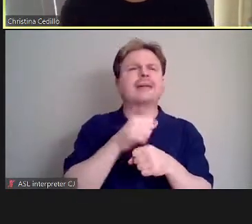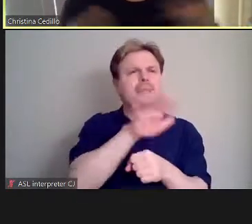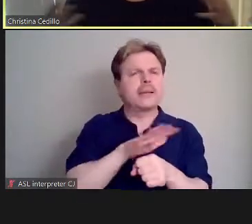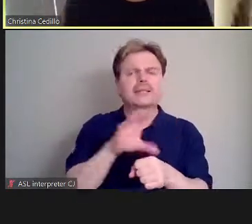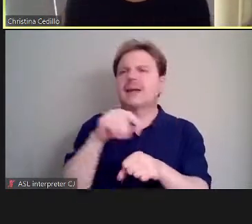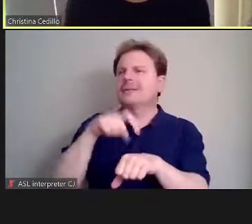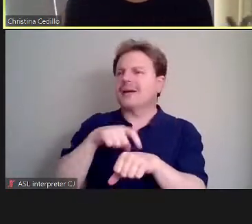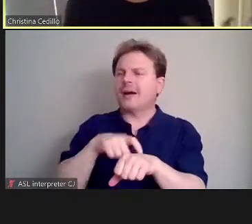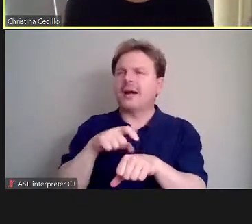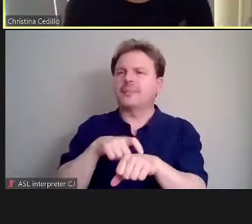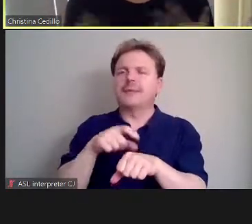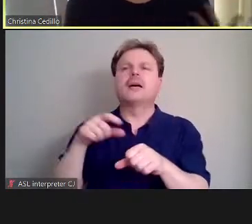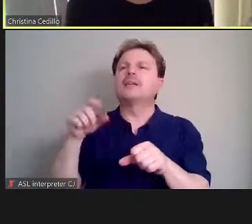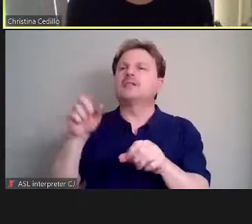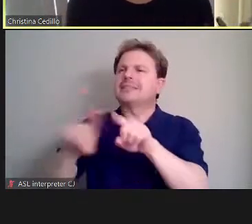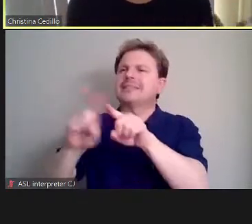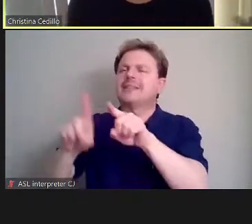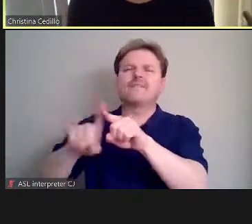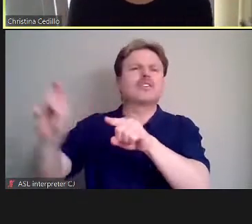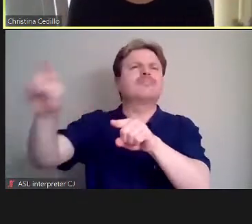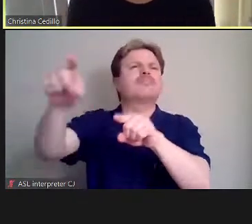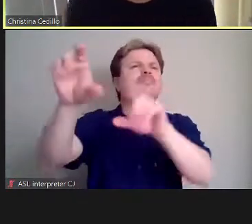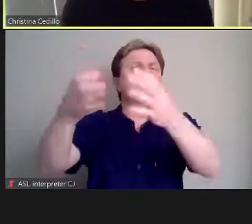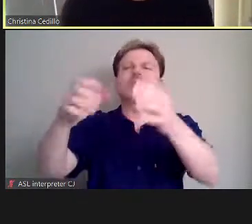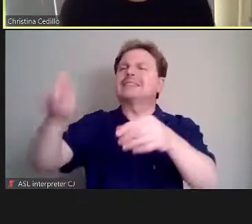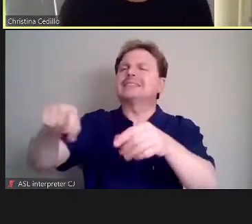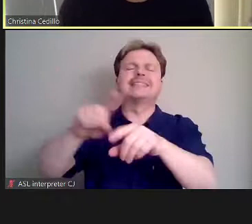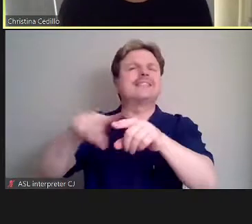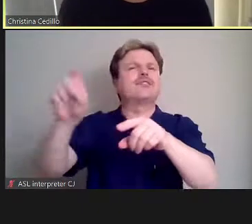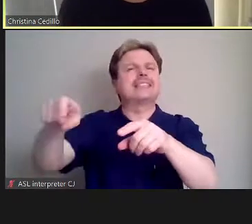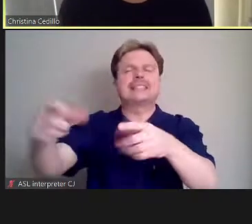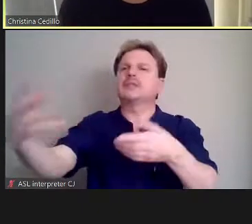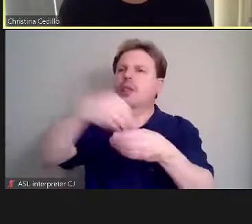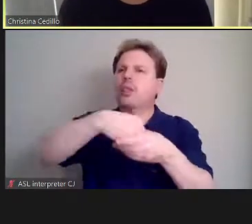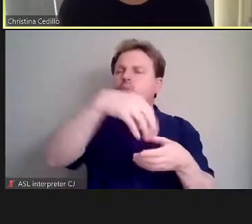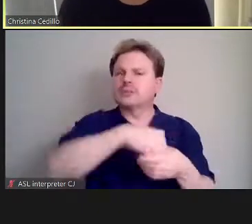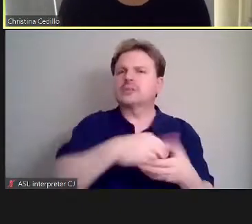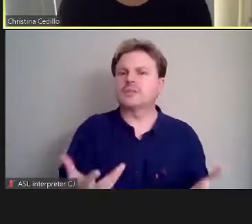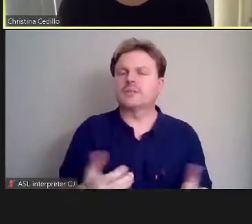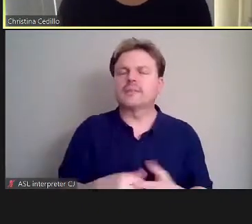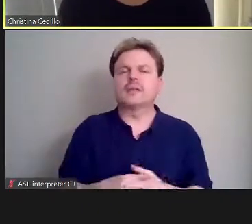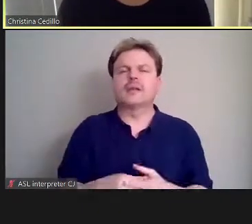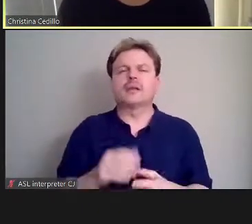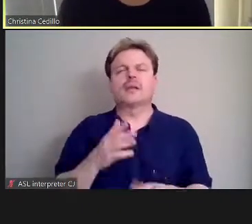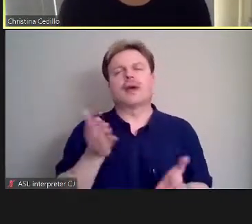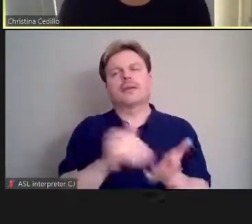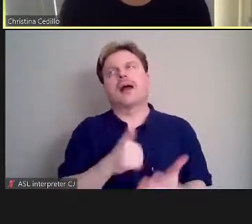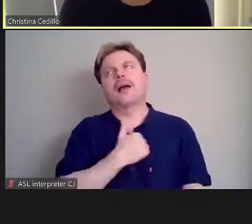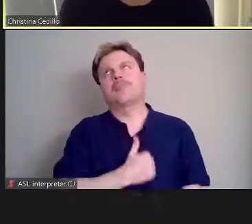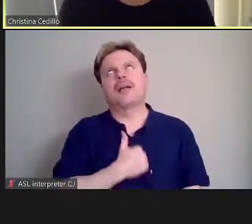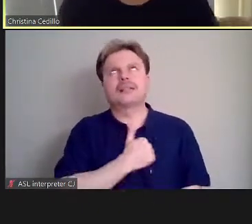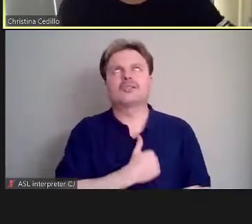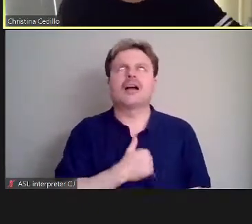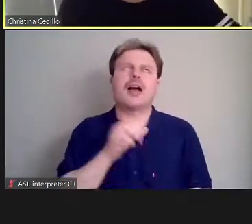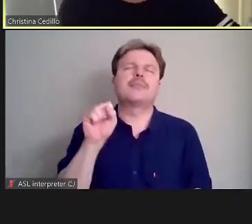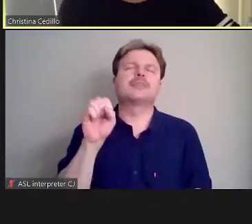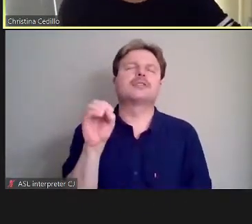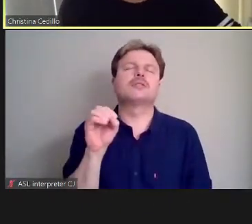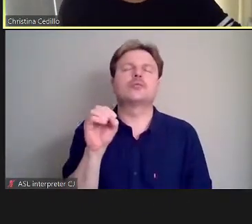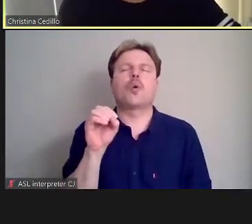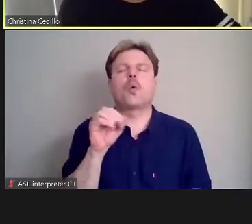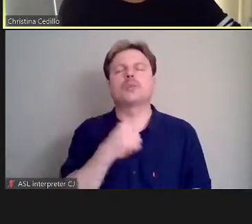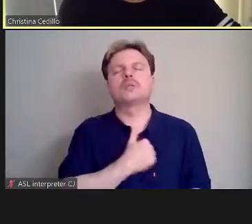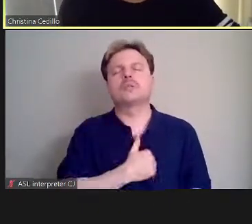inclusive to different bodies with different needs? And so, again, I apologize. I am so sorry.